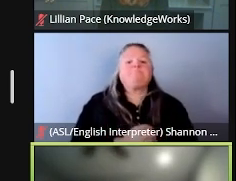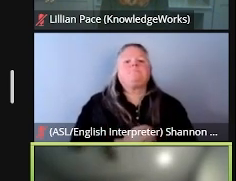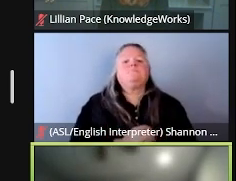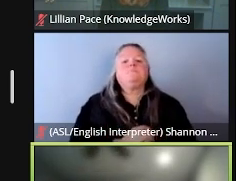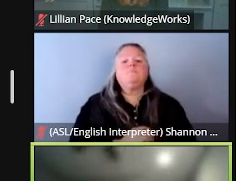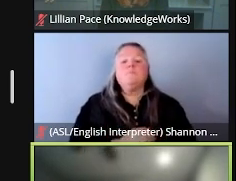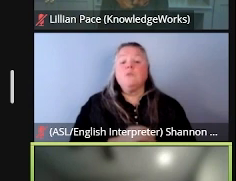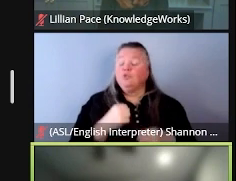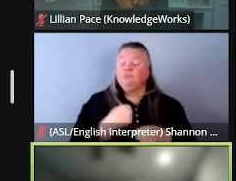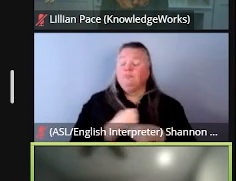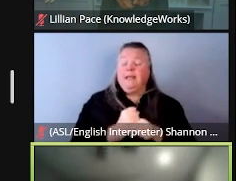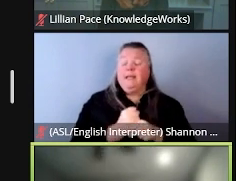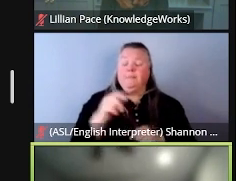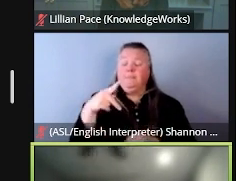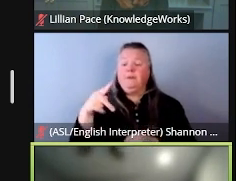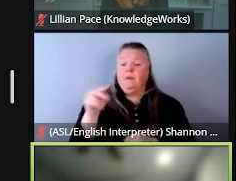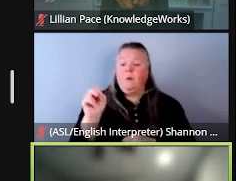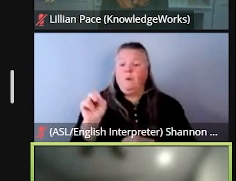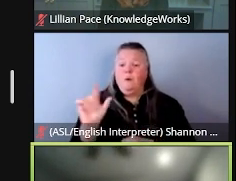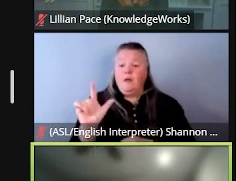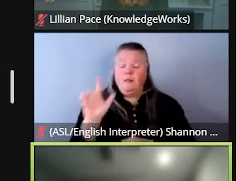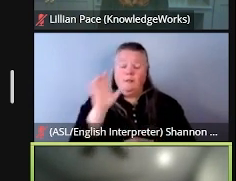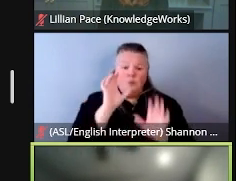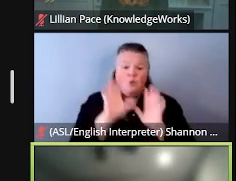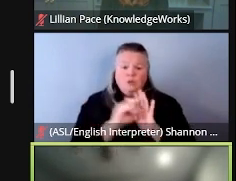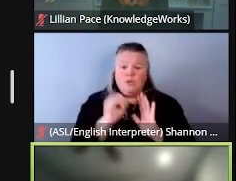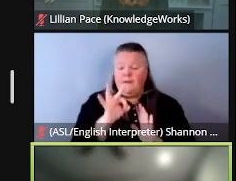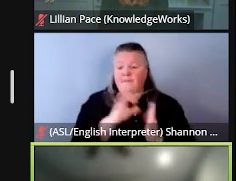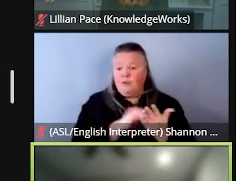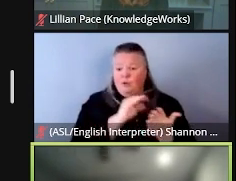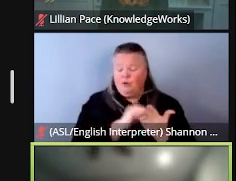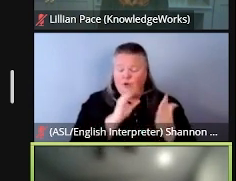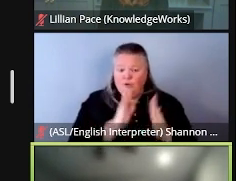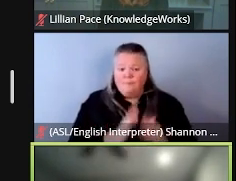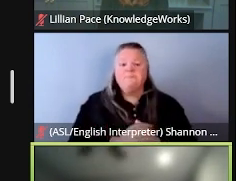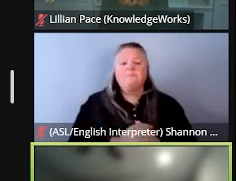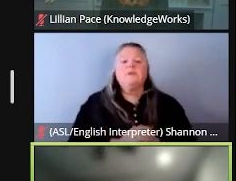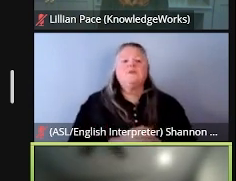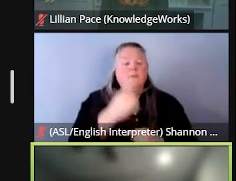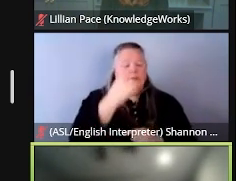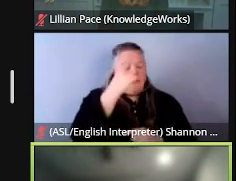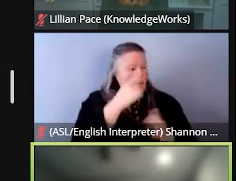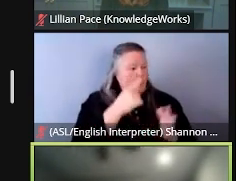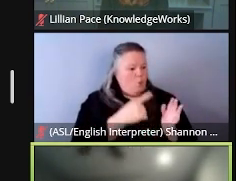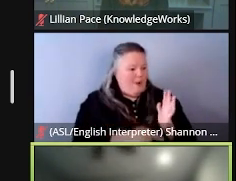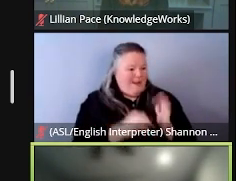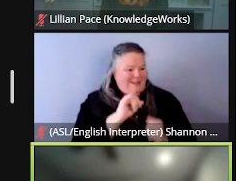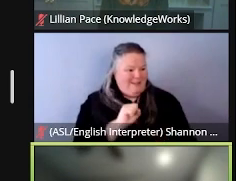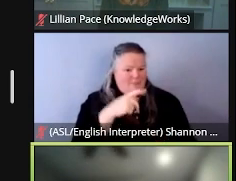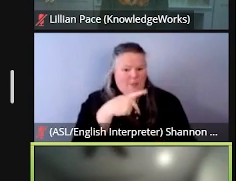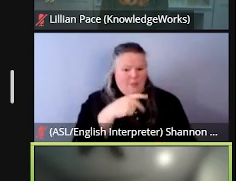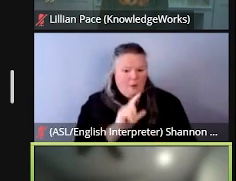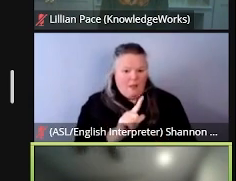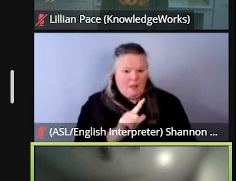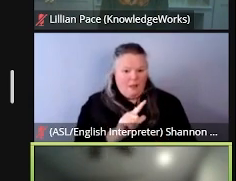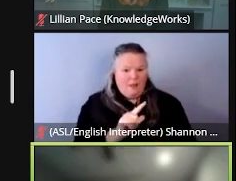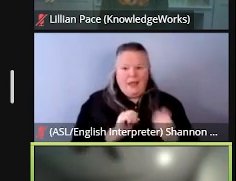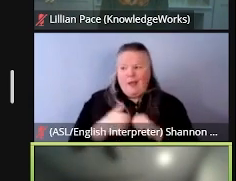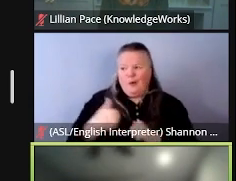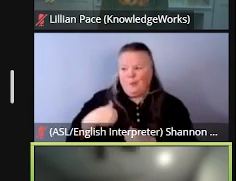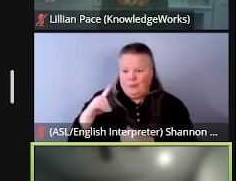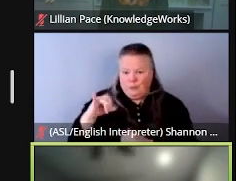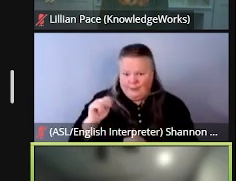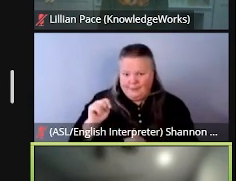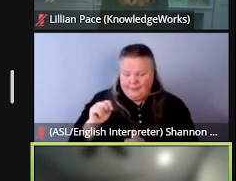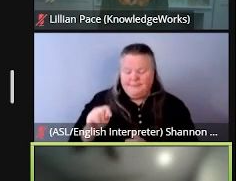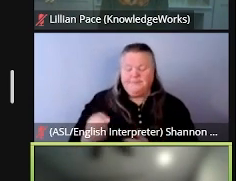of a learner. The way each of these sections is really structured is thinking about what is this and how might you go about doing it.